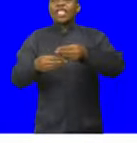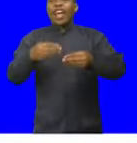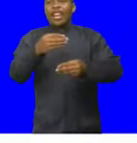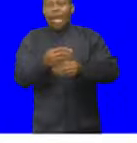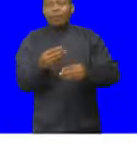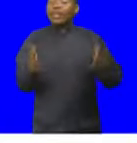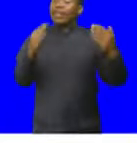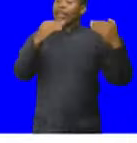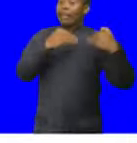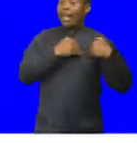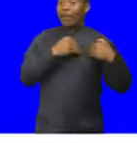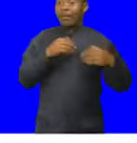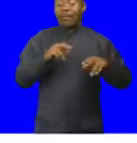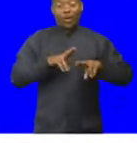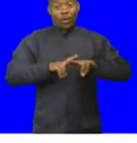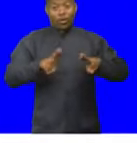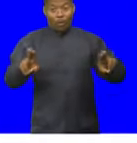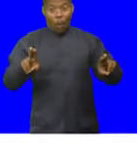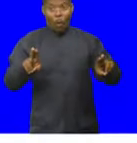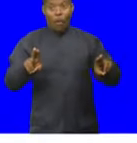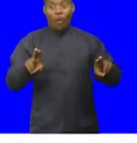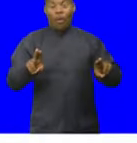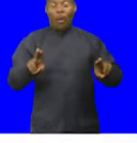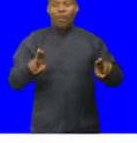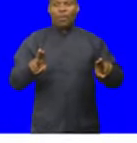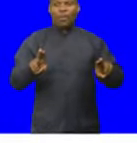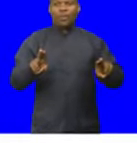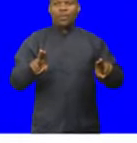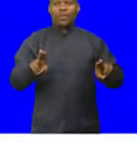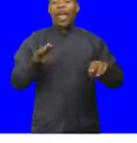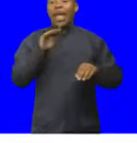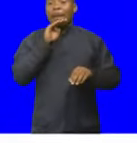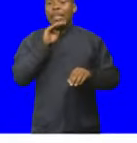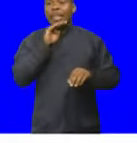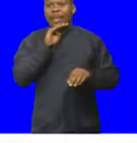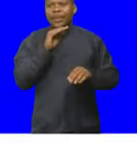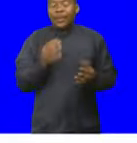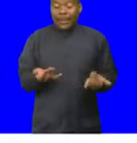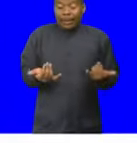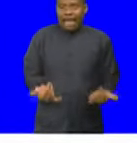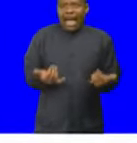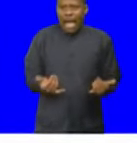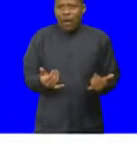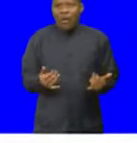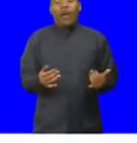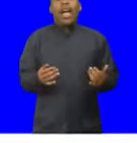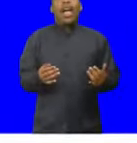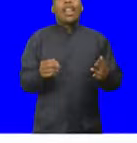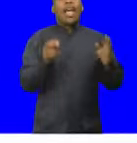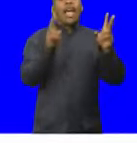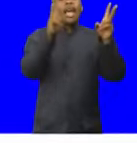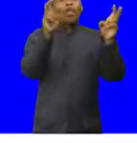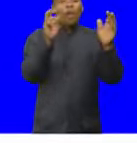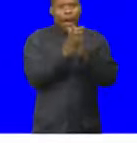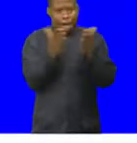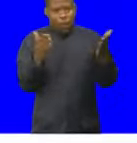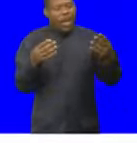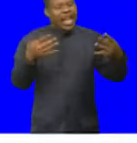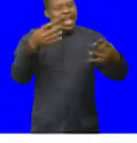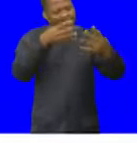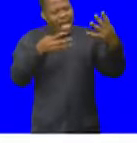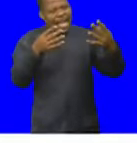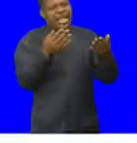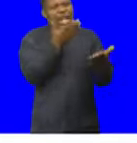see safe ukuthi abantu bana bangafunda kuyo sekude ke lapho bafunda khona le science nalama